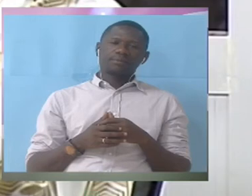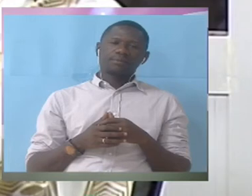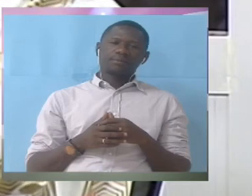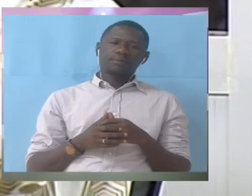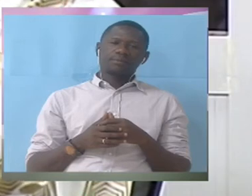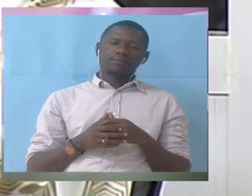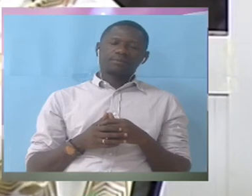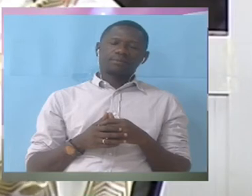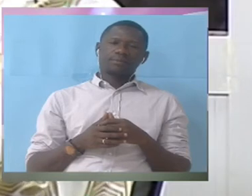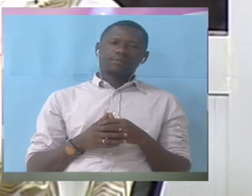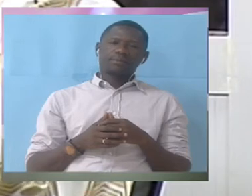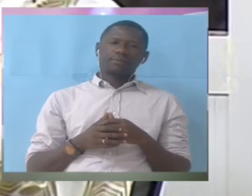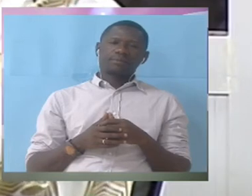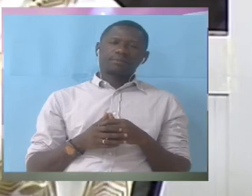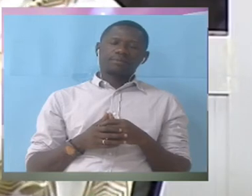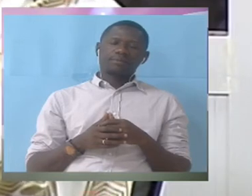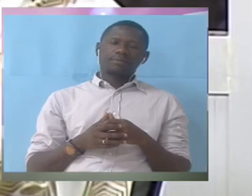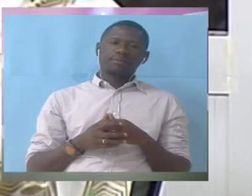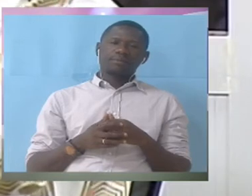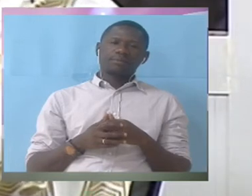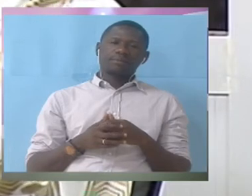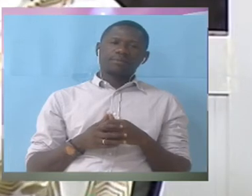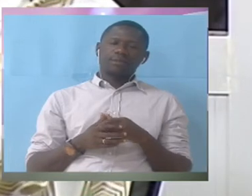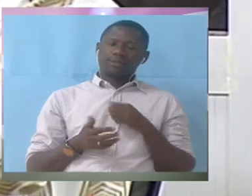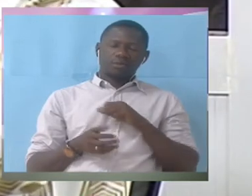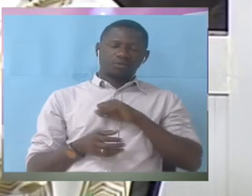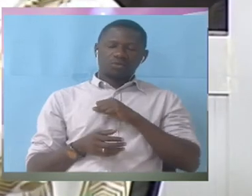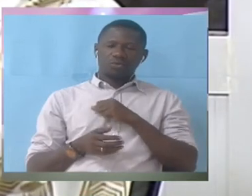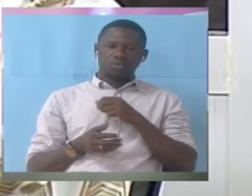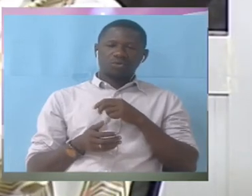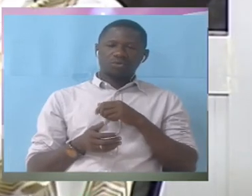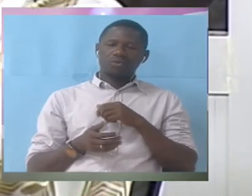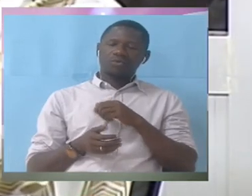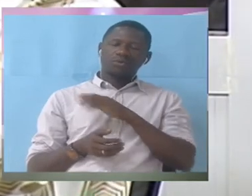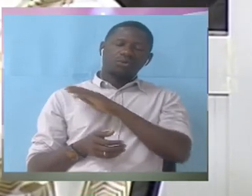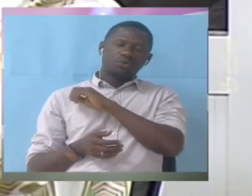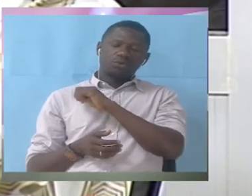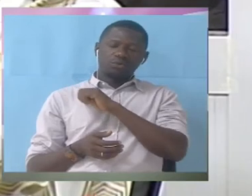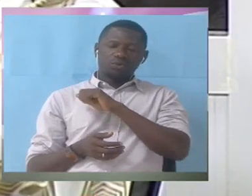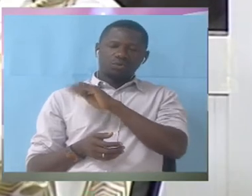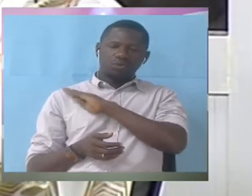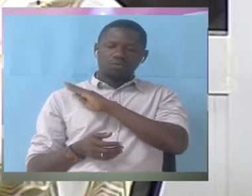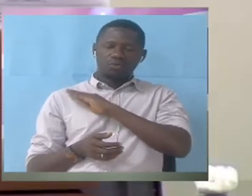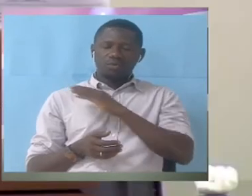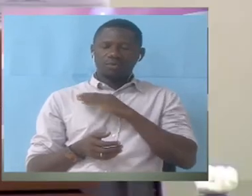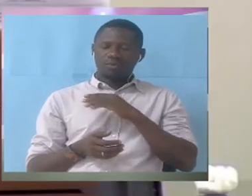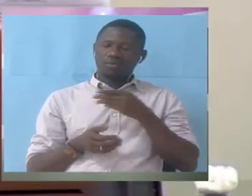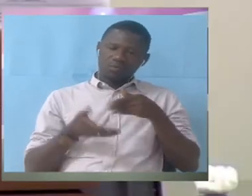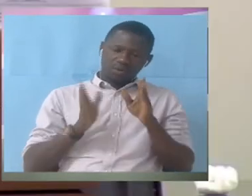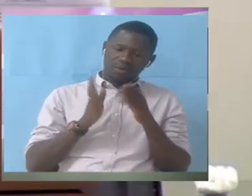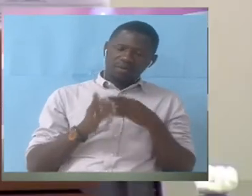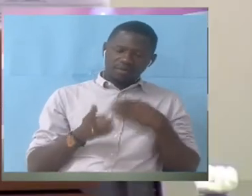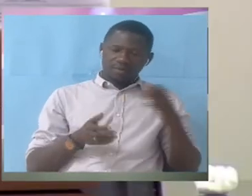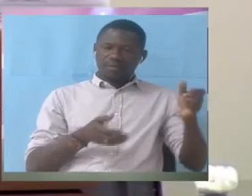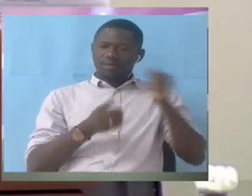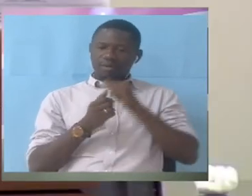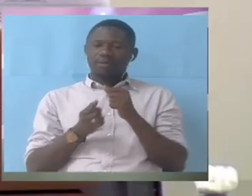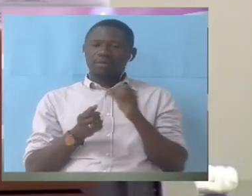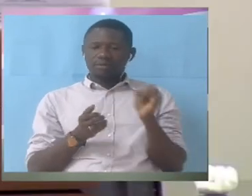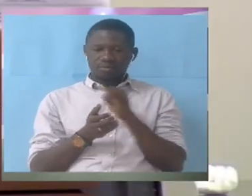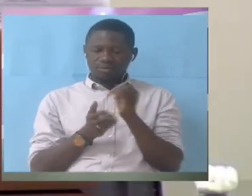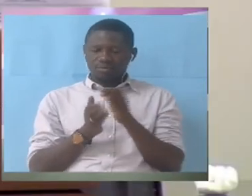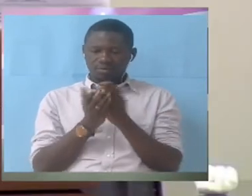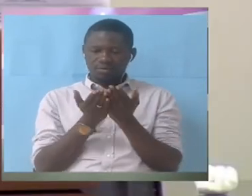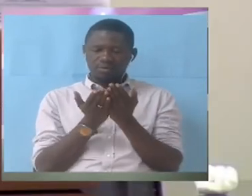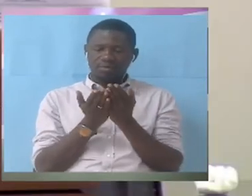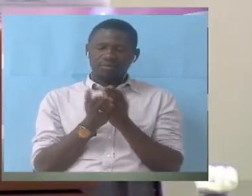In his usual manner, he brought out his Quran. Had it over the